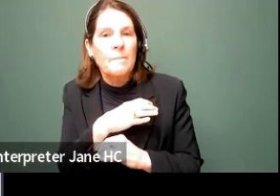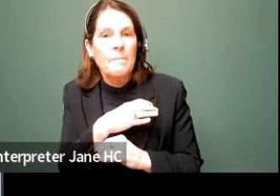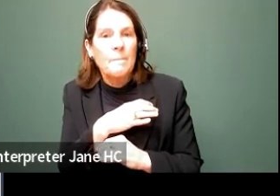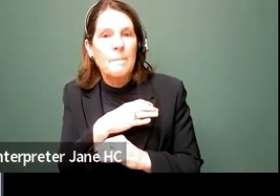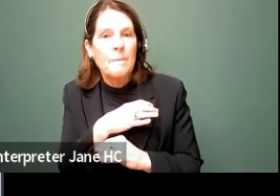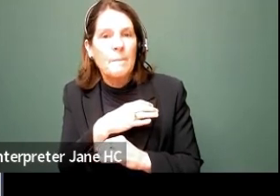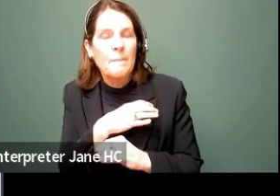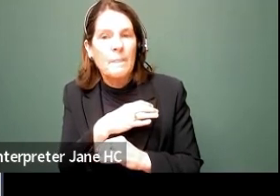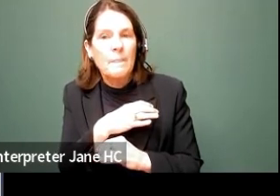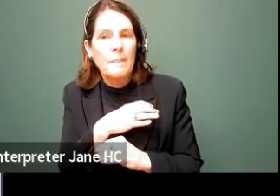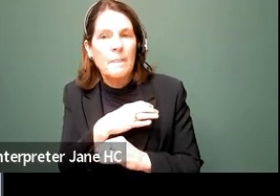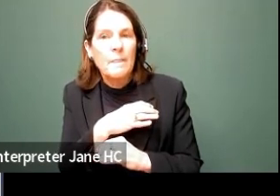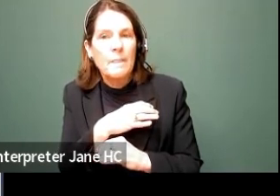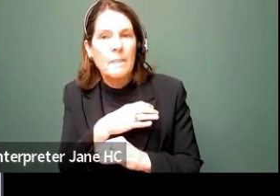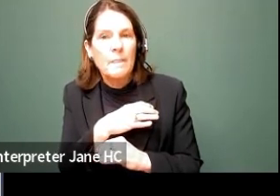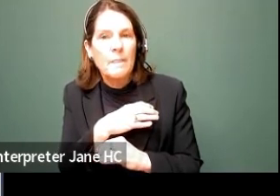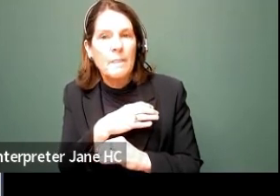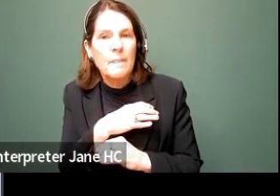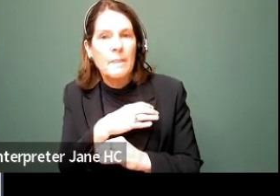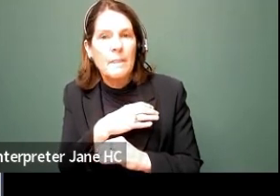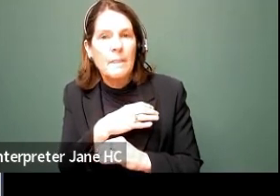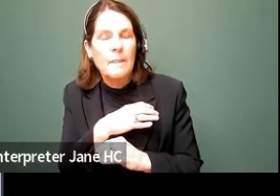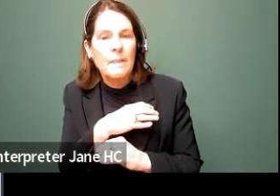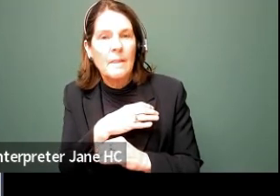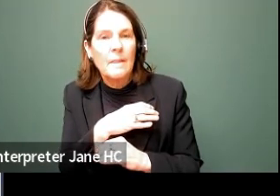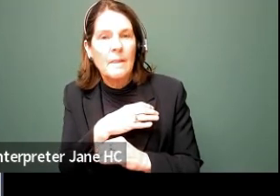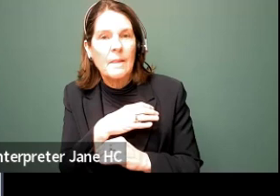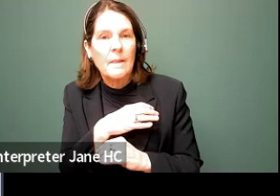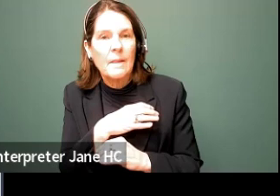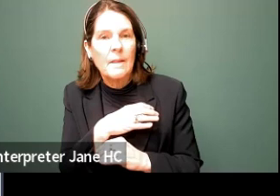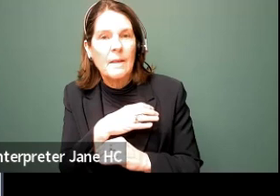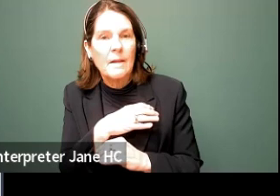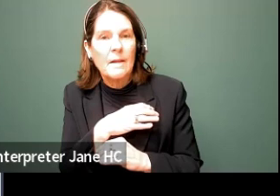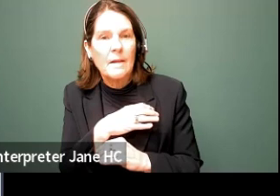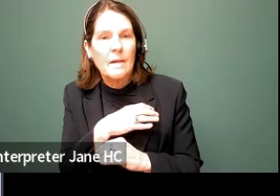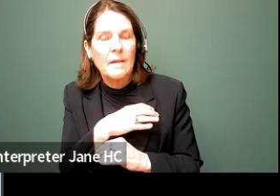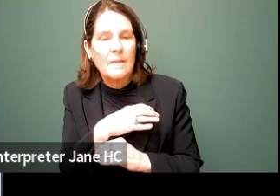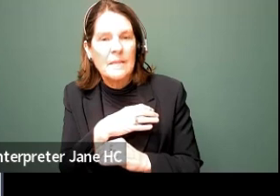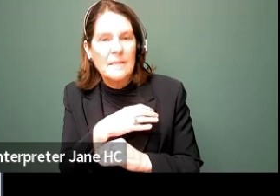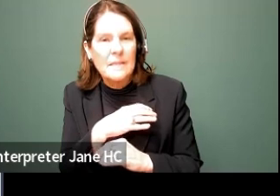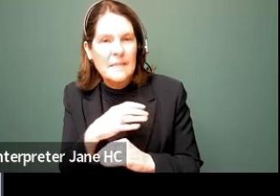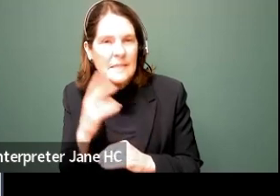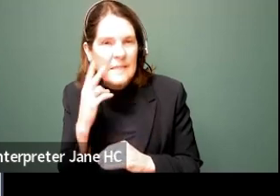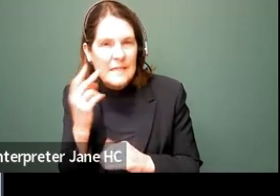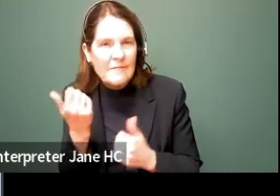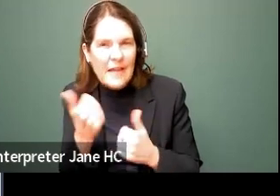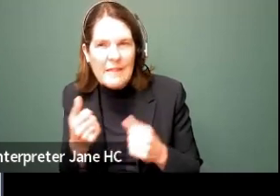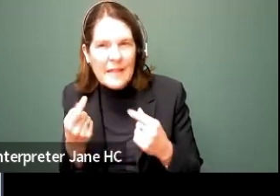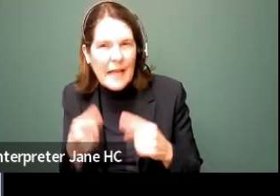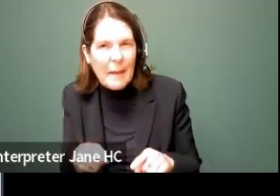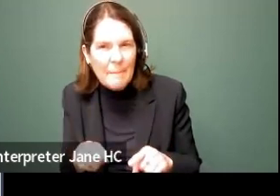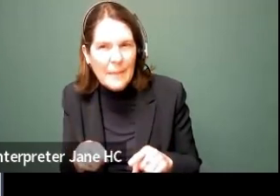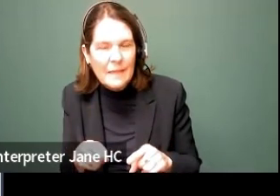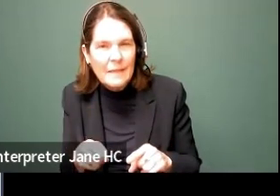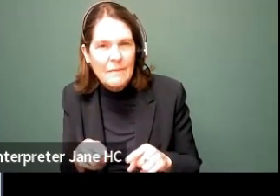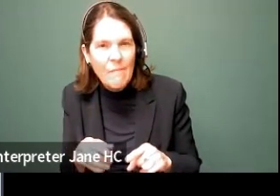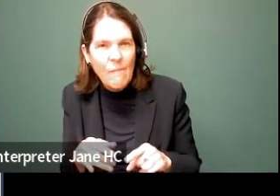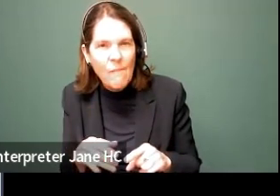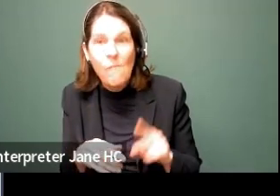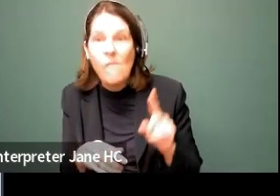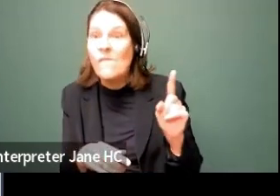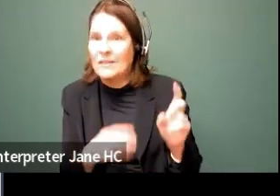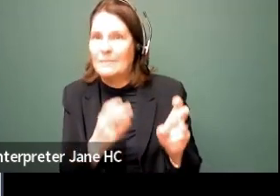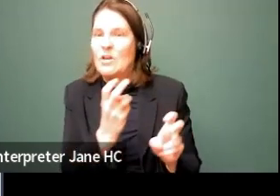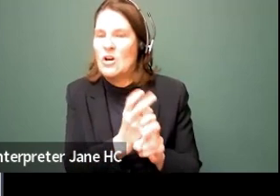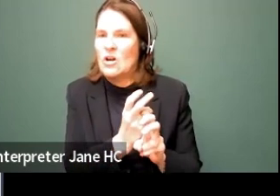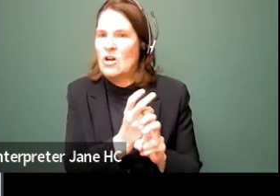and just a random bill. Oh, nobody submitted anything for that one. Let's find something else. This could be a tough search,